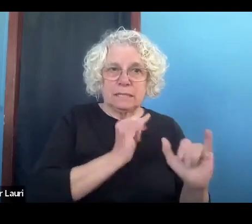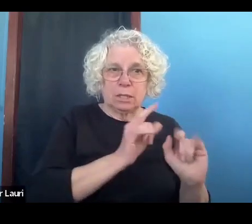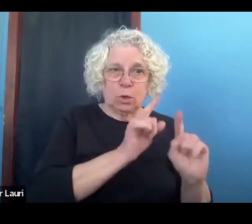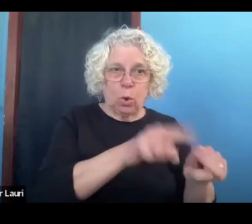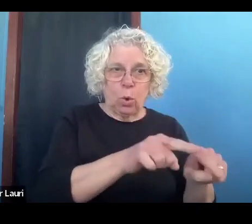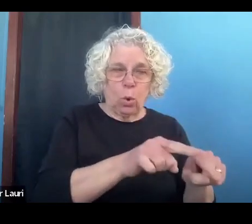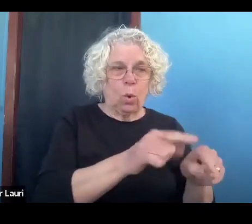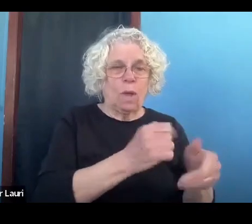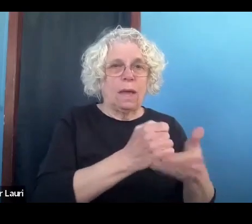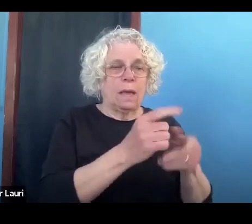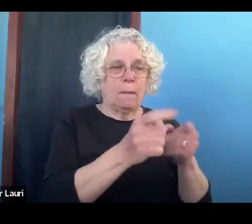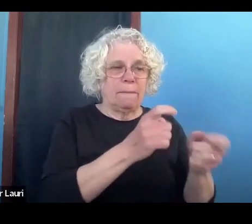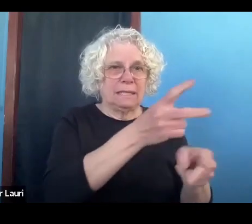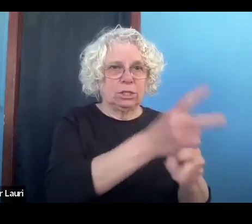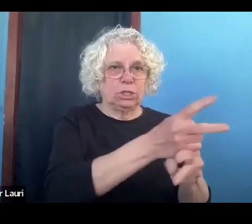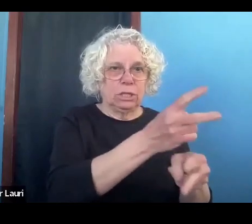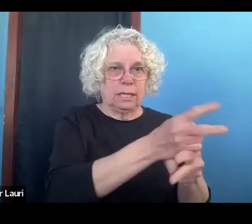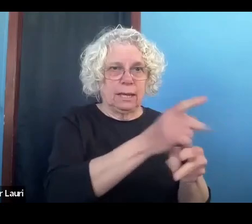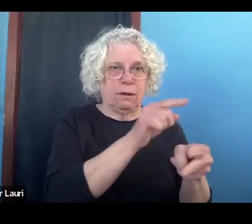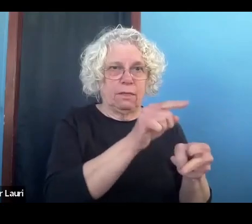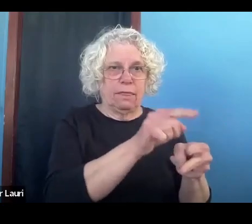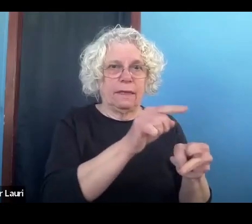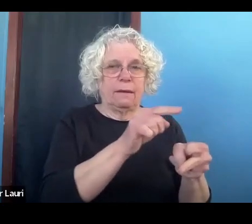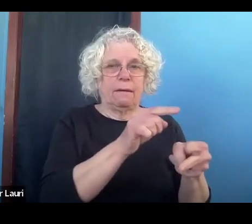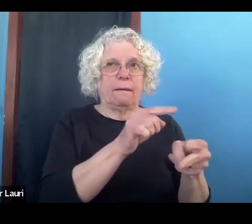their care, but they are under